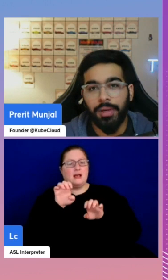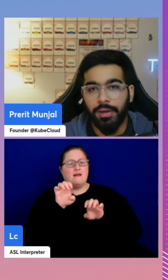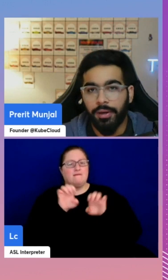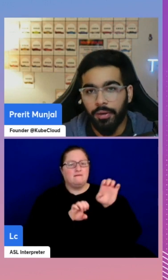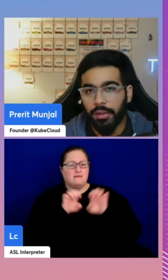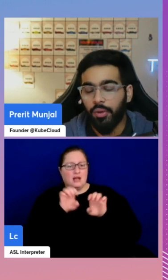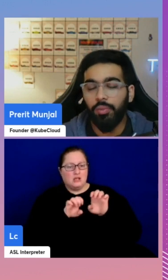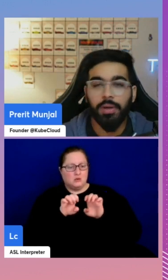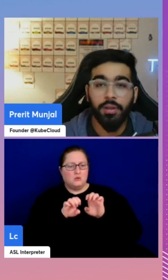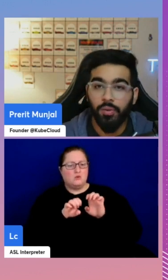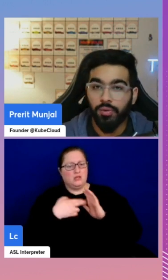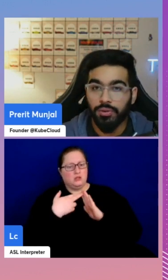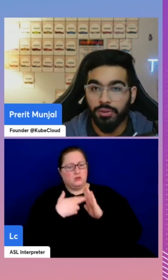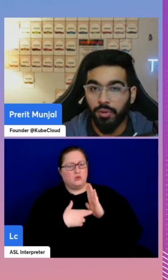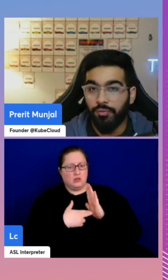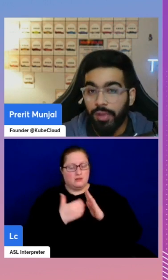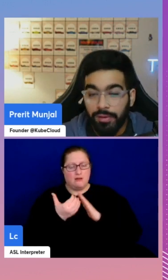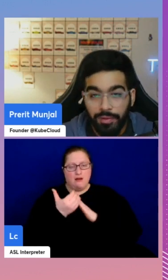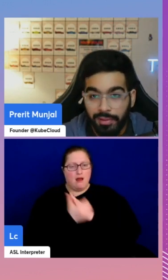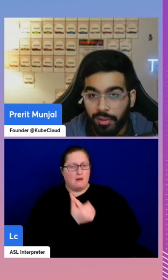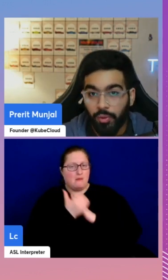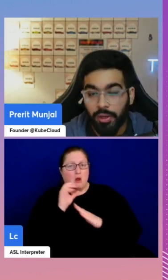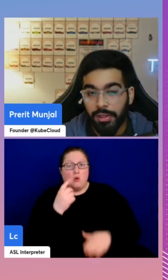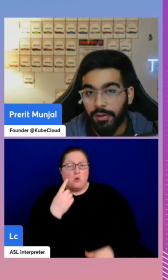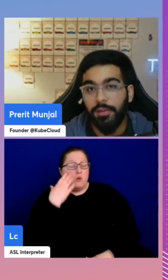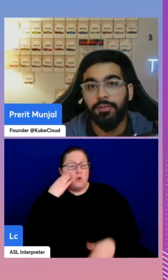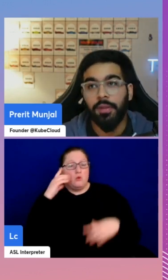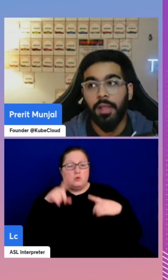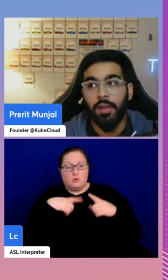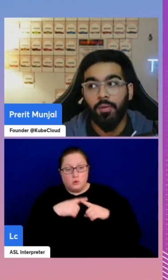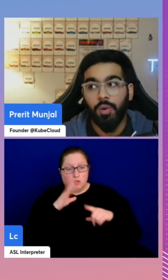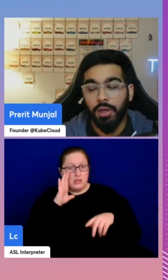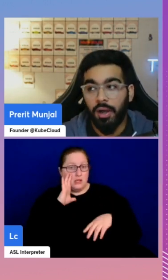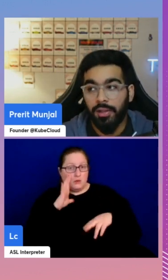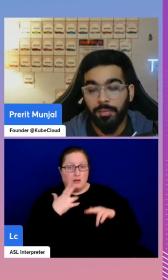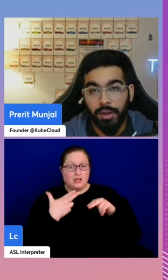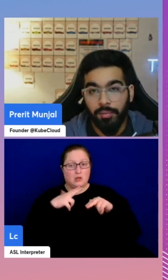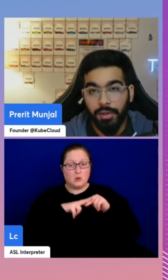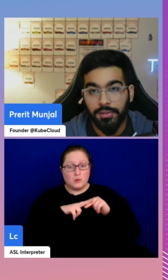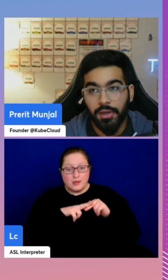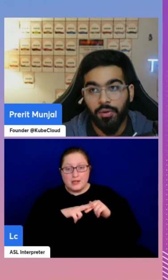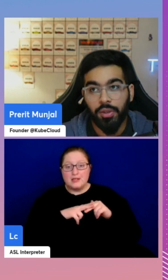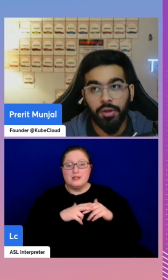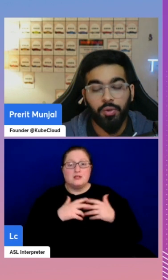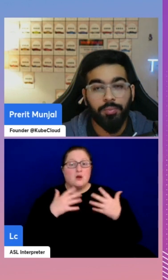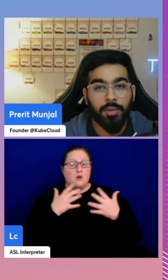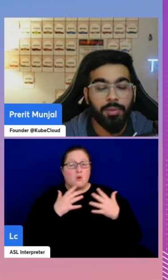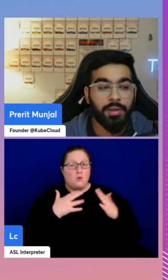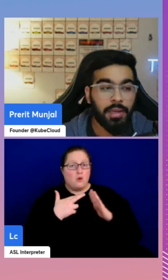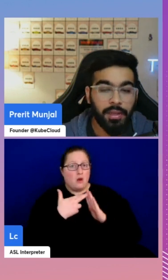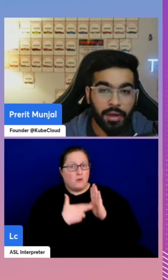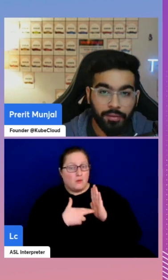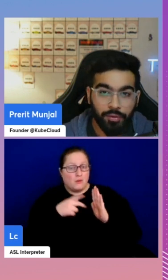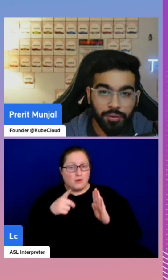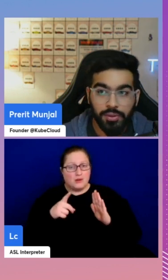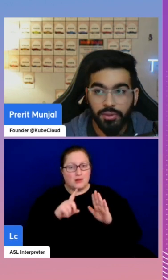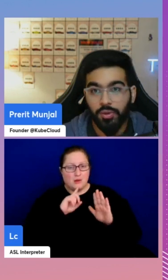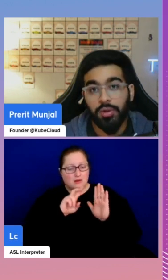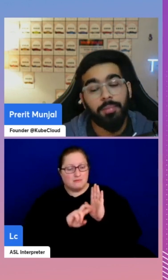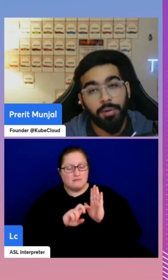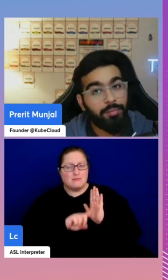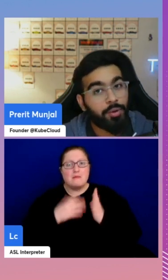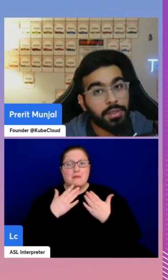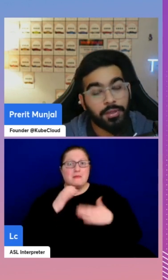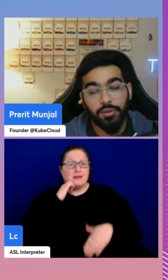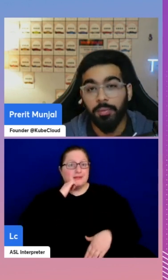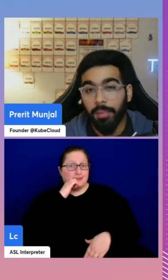is automated. Okay, nobody knows when will the quota increase, what are the parameters they are looking into, maybe daily active users